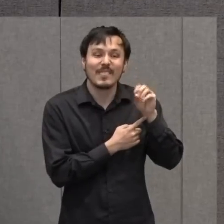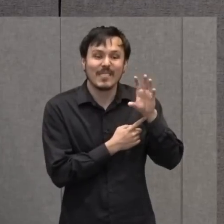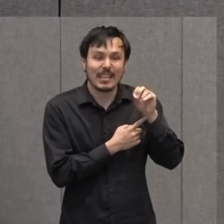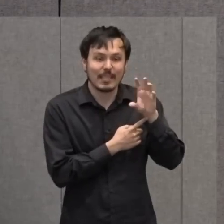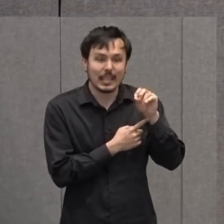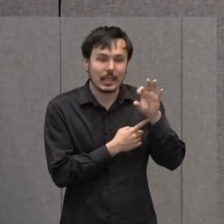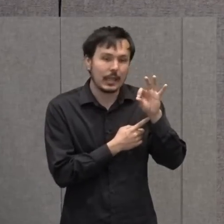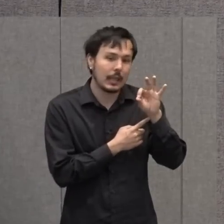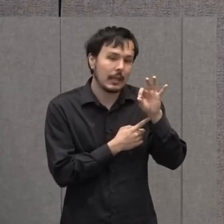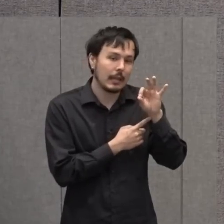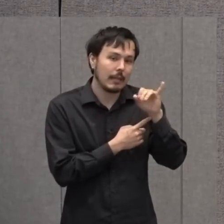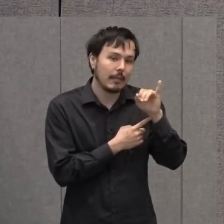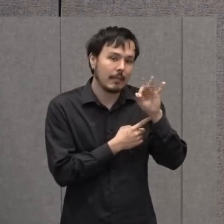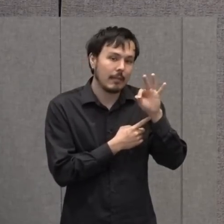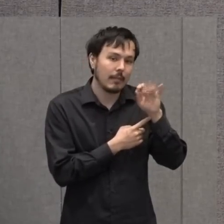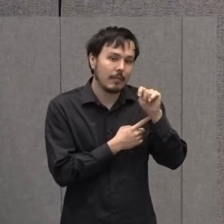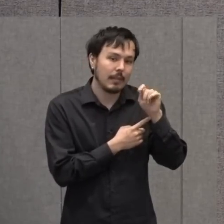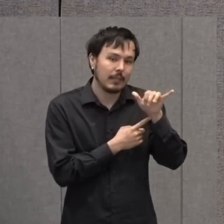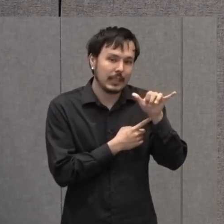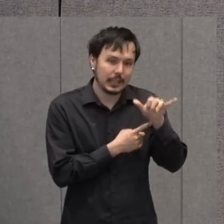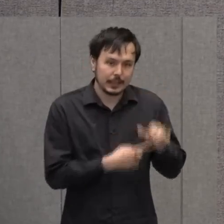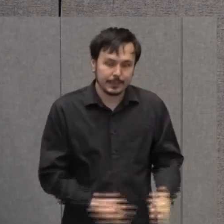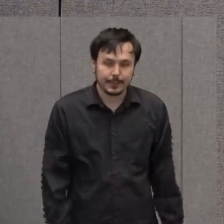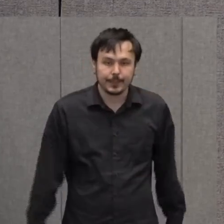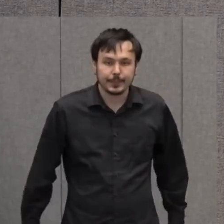do the 50.